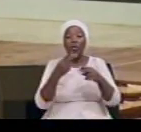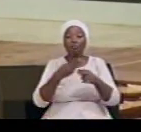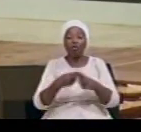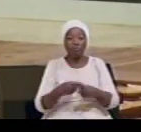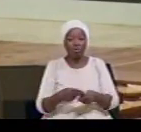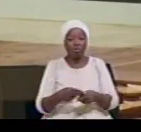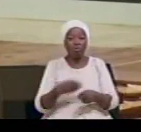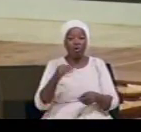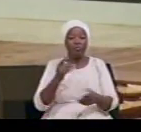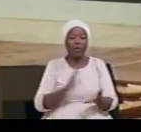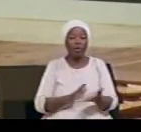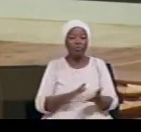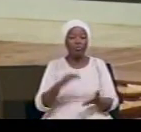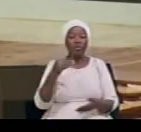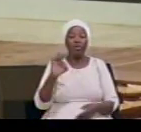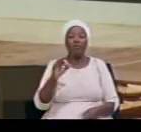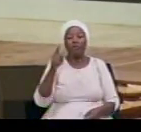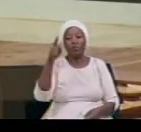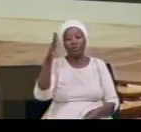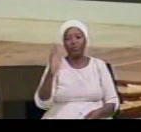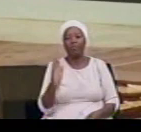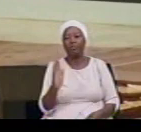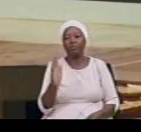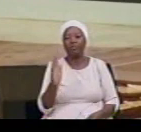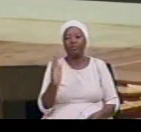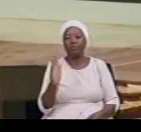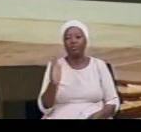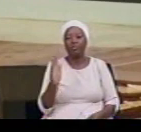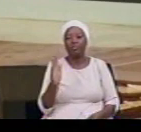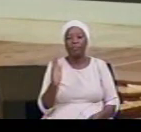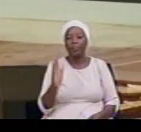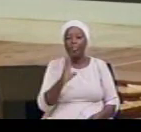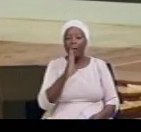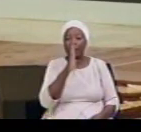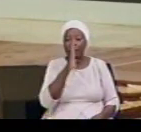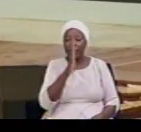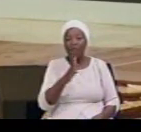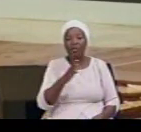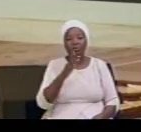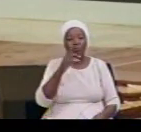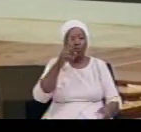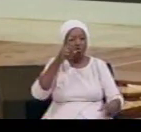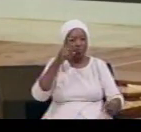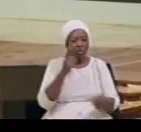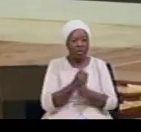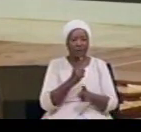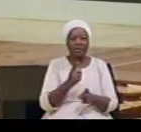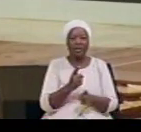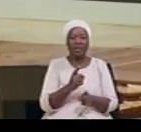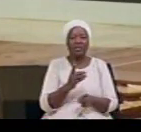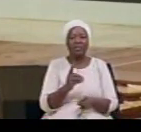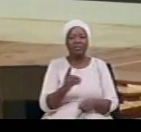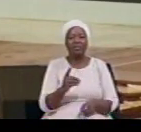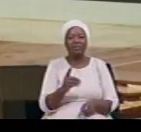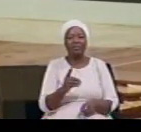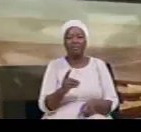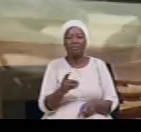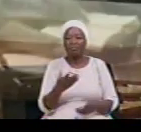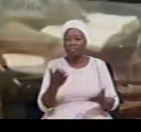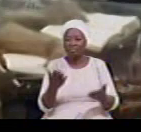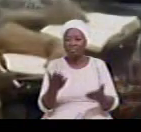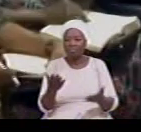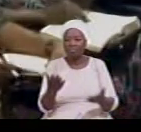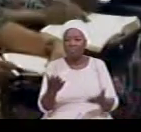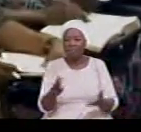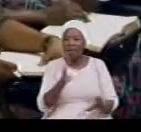the glory of God, being justified. Tell me the word.